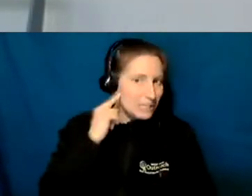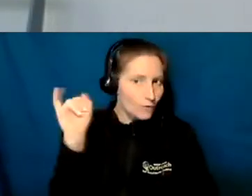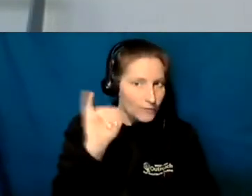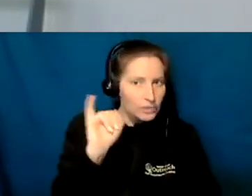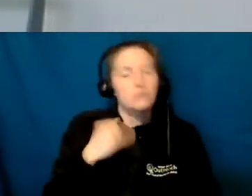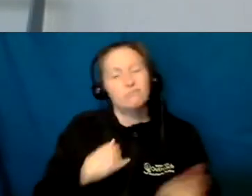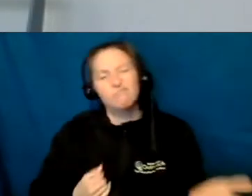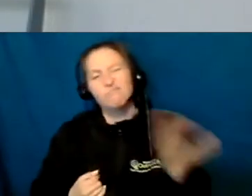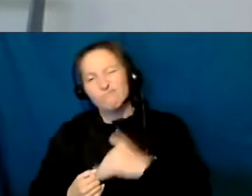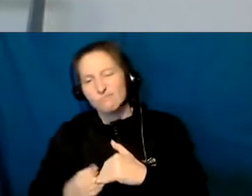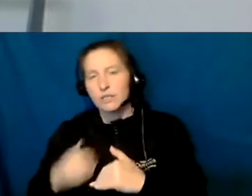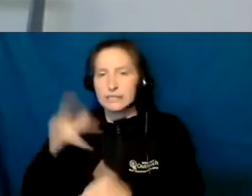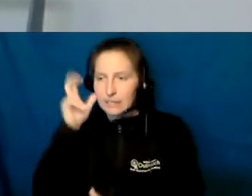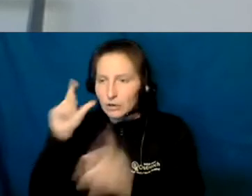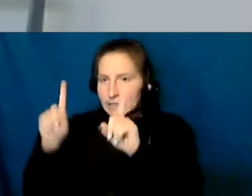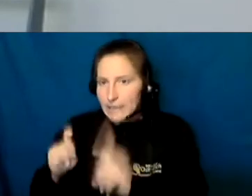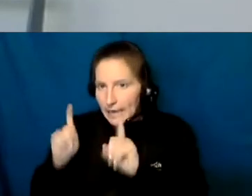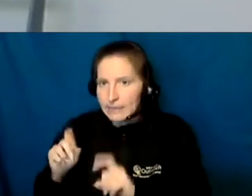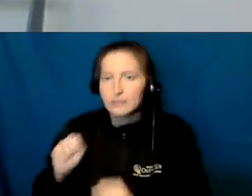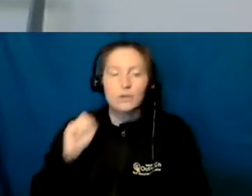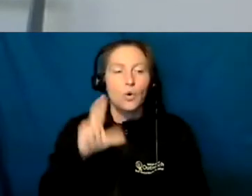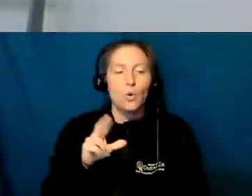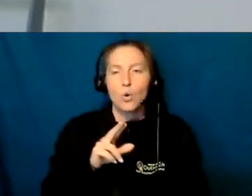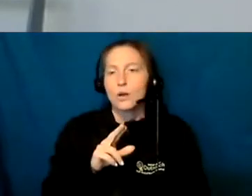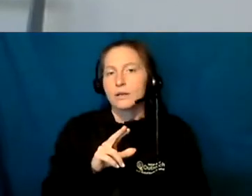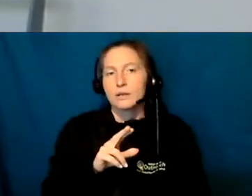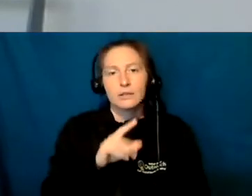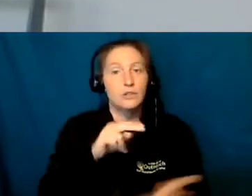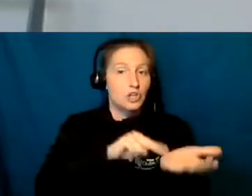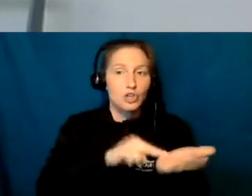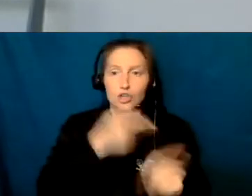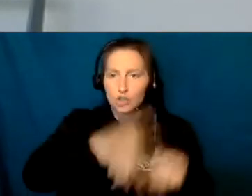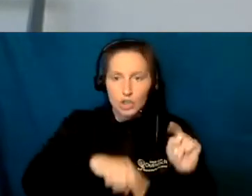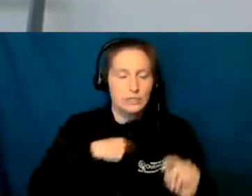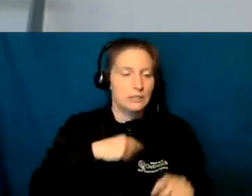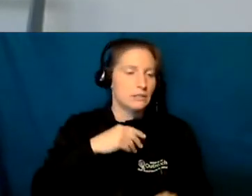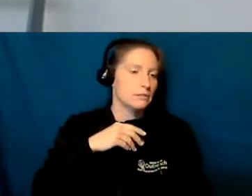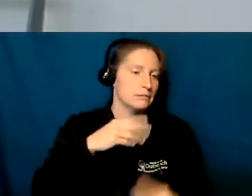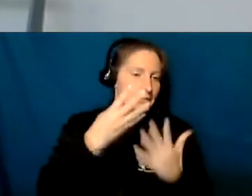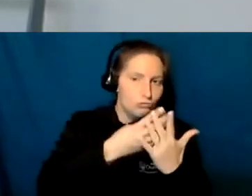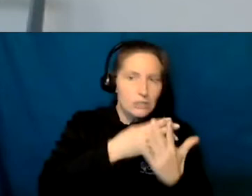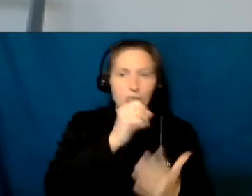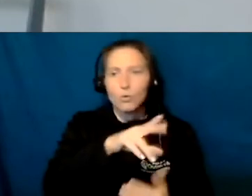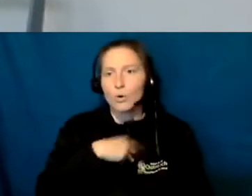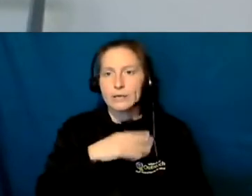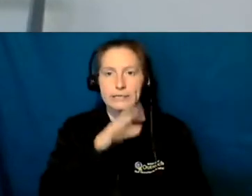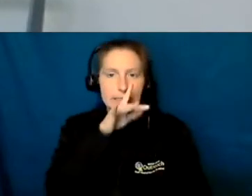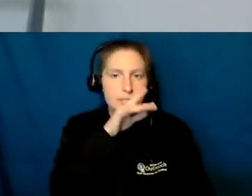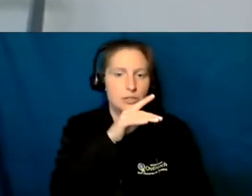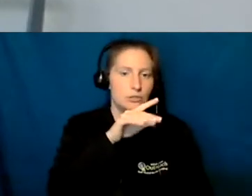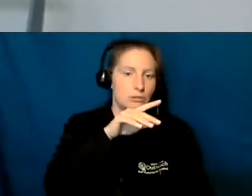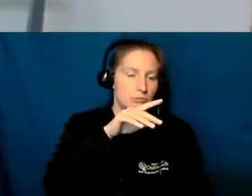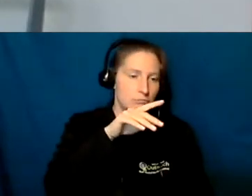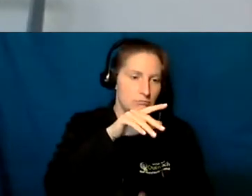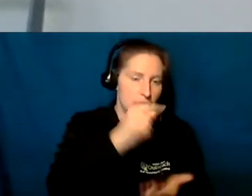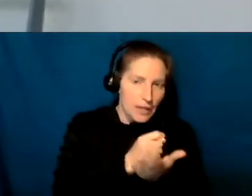hearing test, or they couldn't be screened by the nurse or the speech pathologist because they didn't have the right equipment